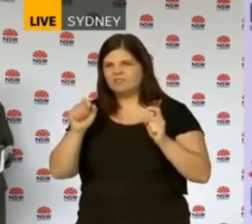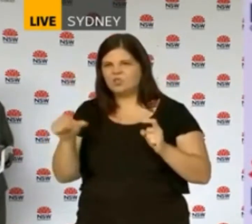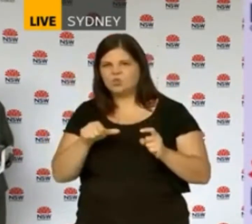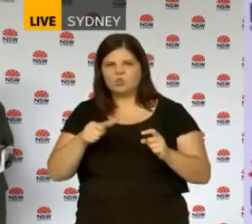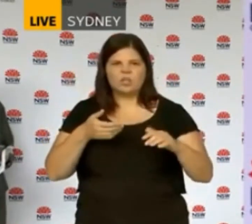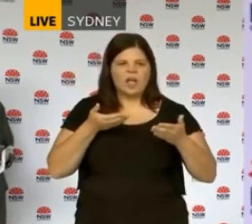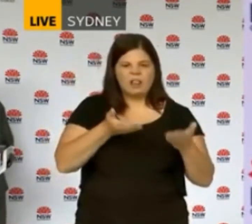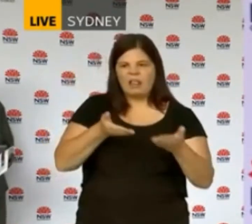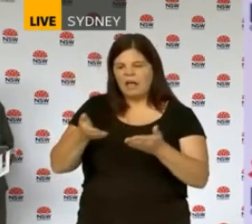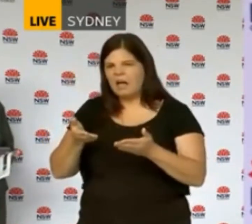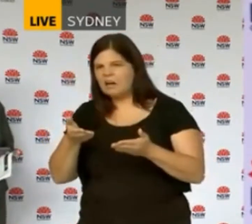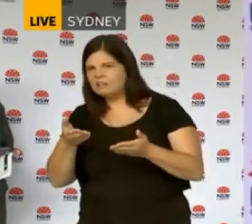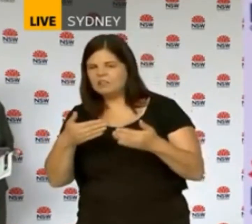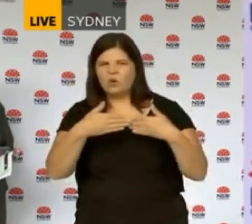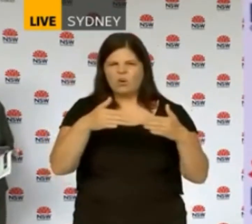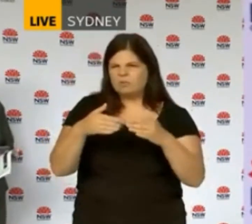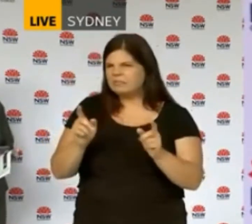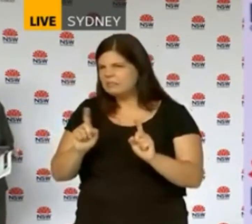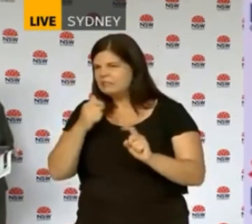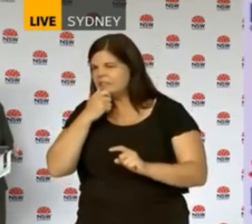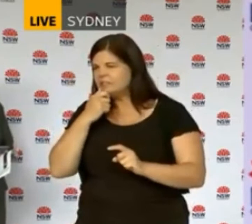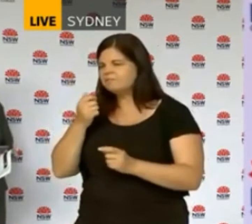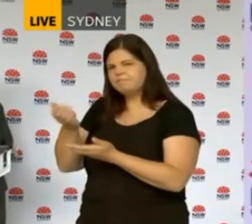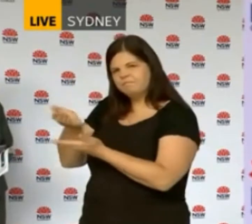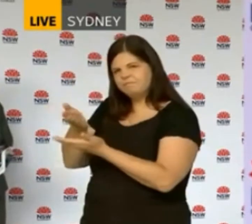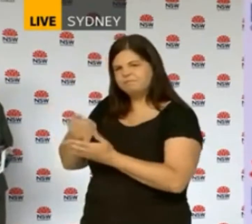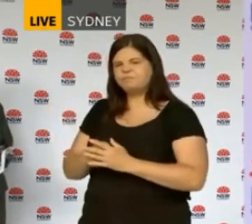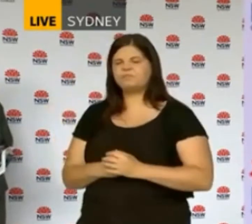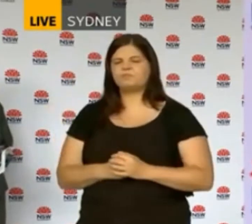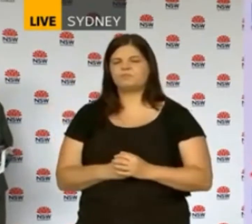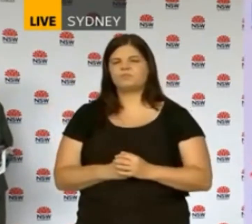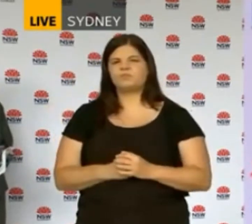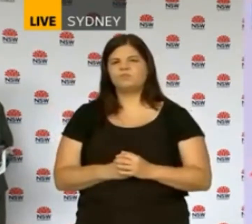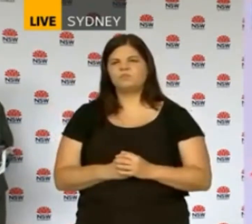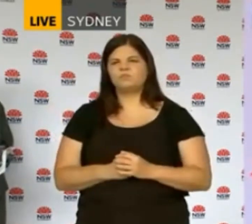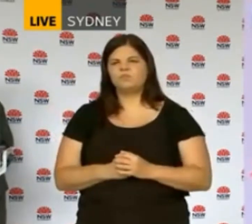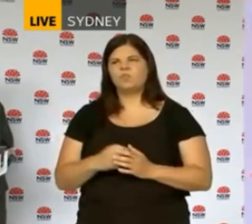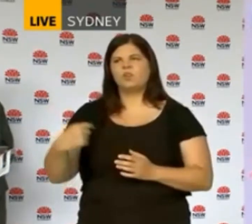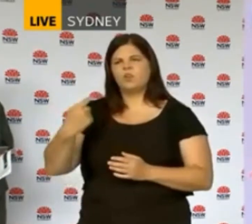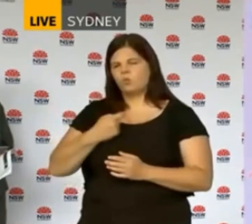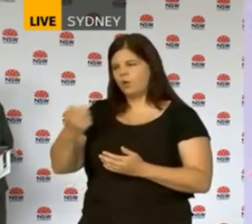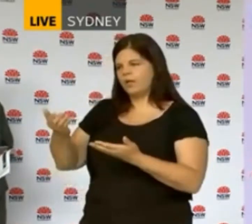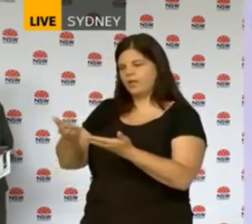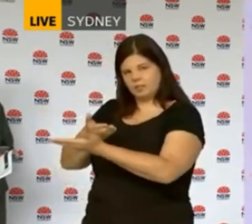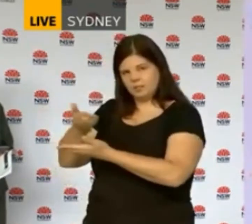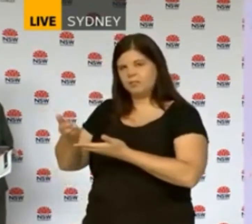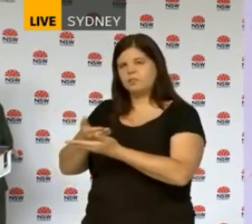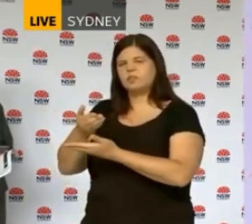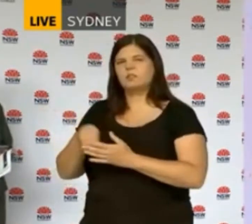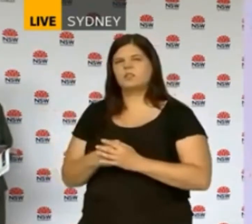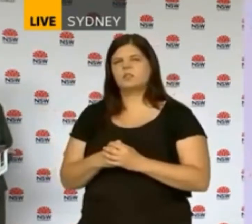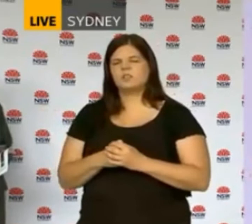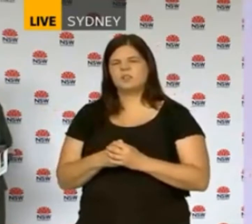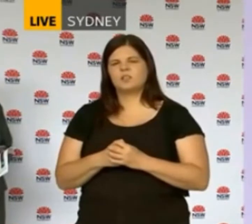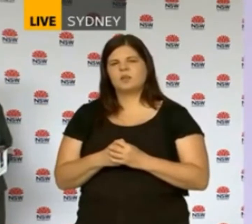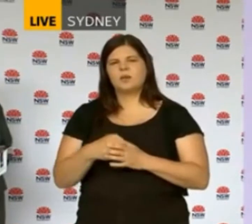a degree of concern. But the view has been taken on the basis